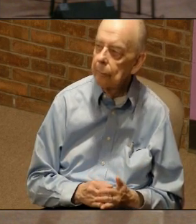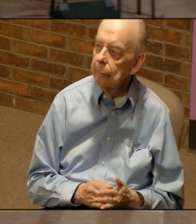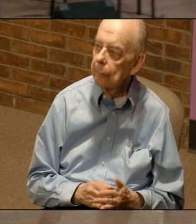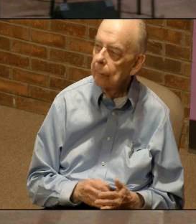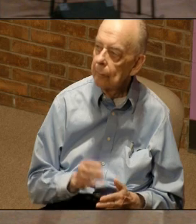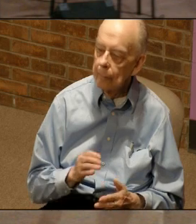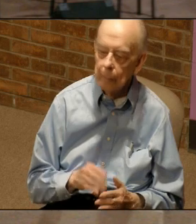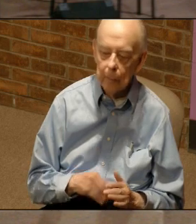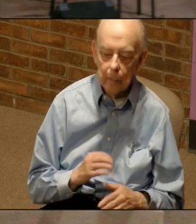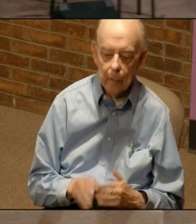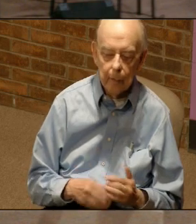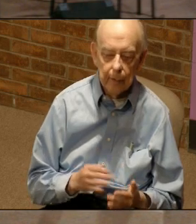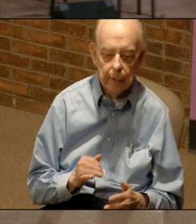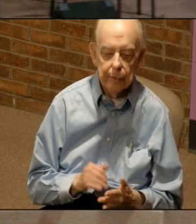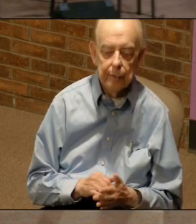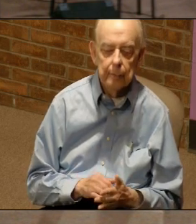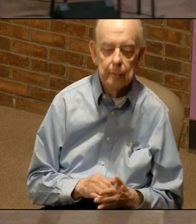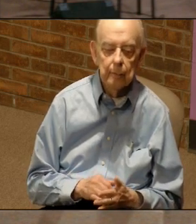In all of this,